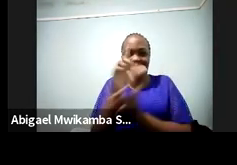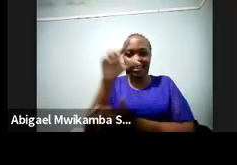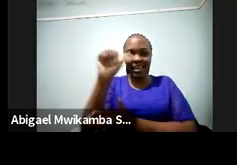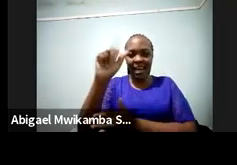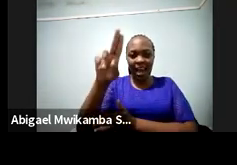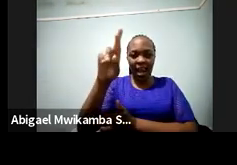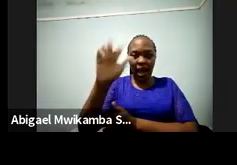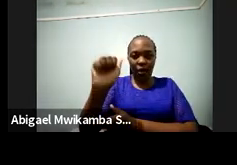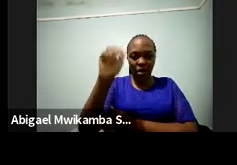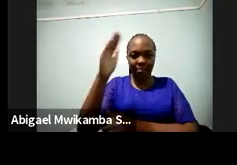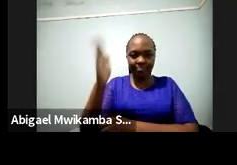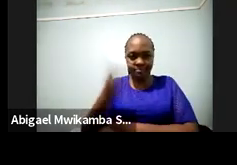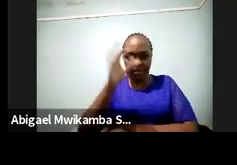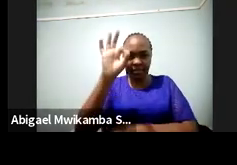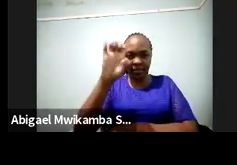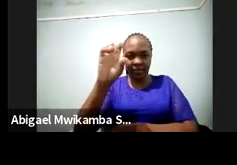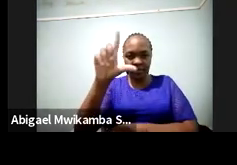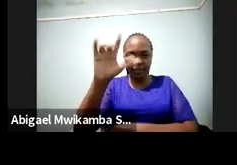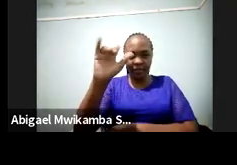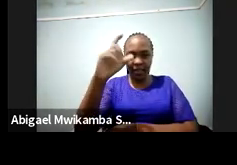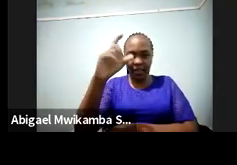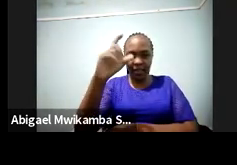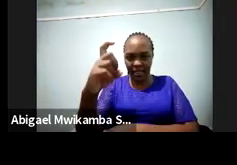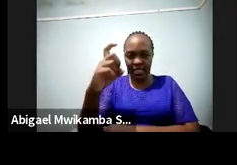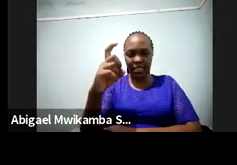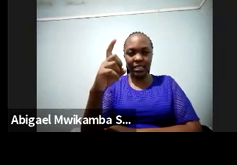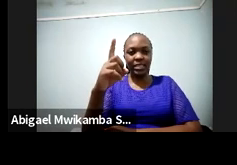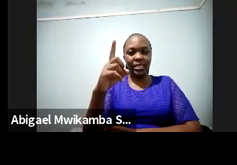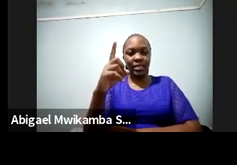Khan Amra, Sulfikar,